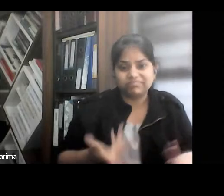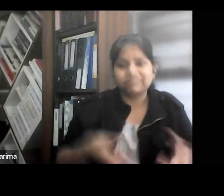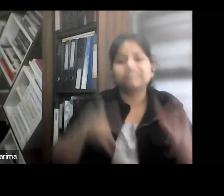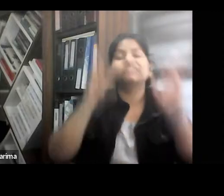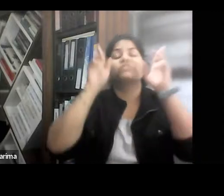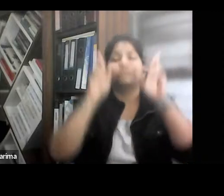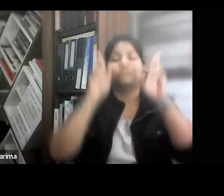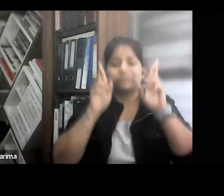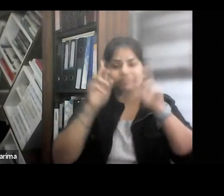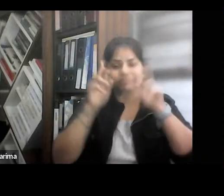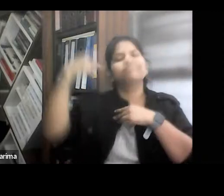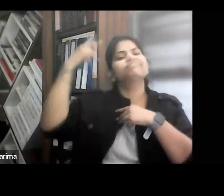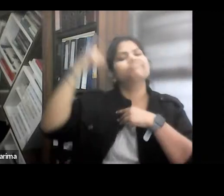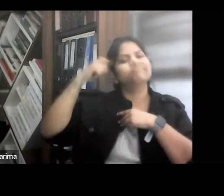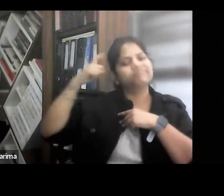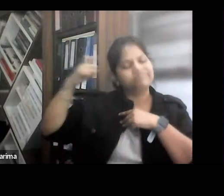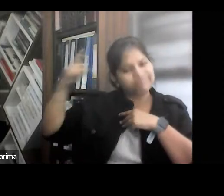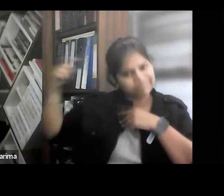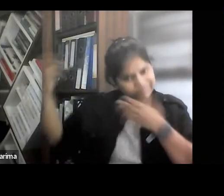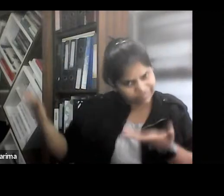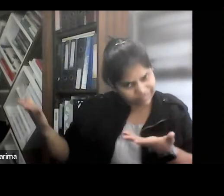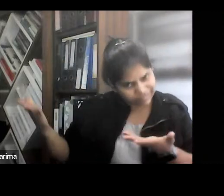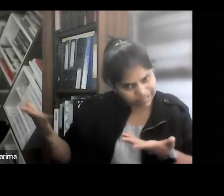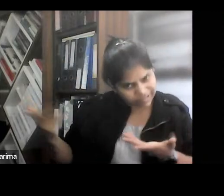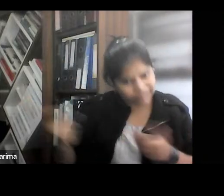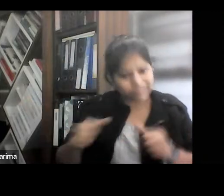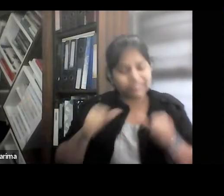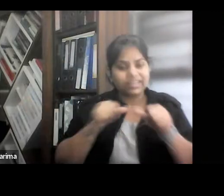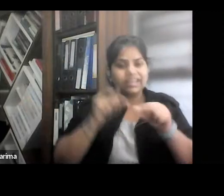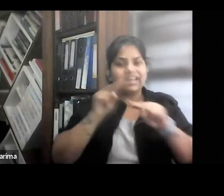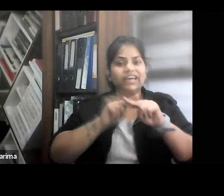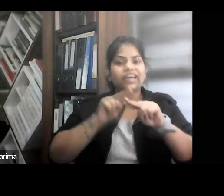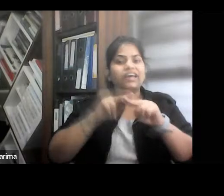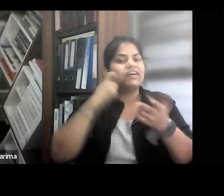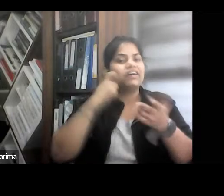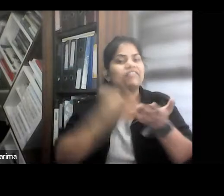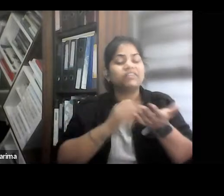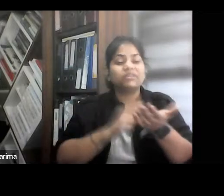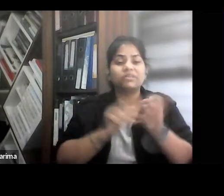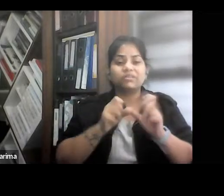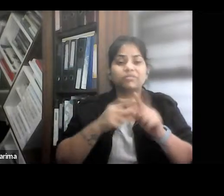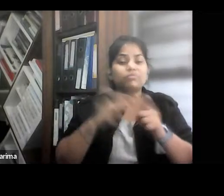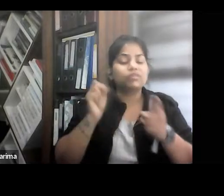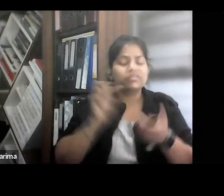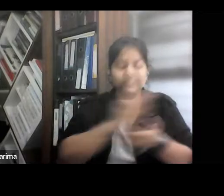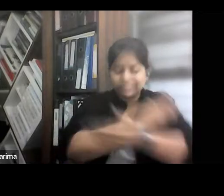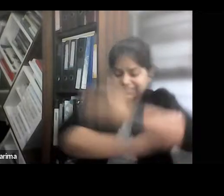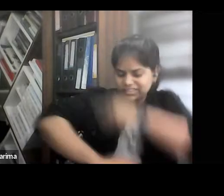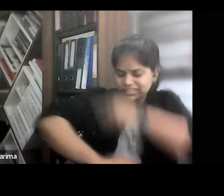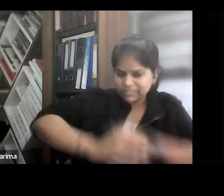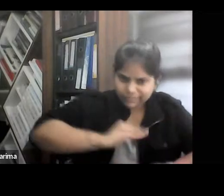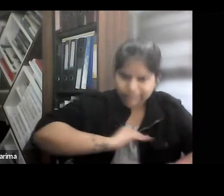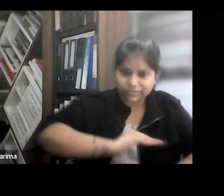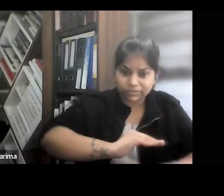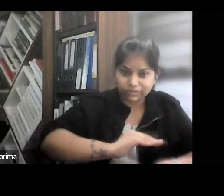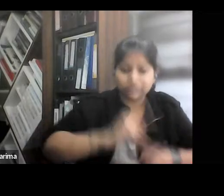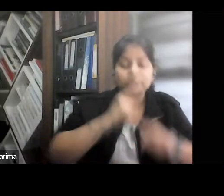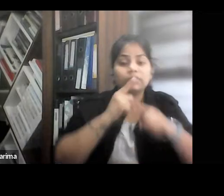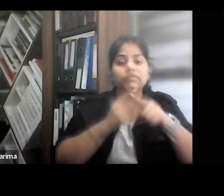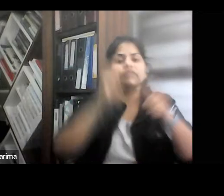dreams, and aspirations of disabled children and their roles